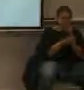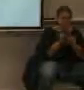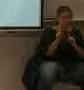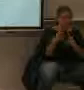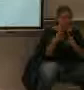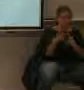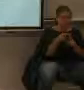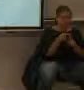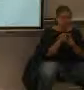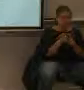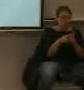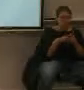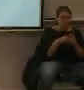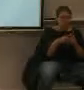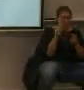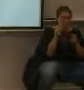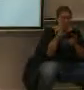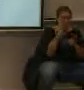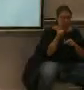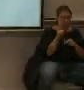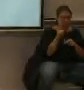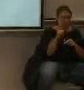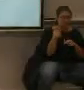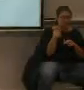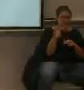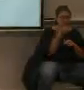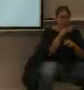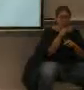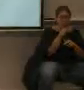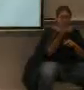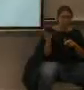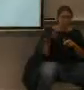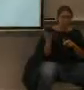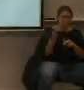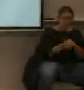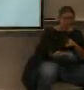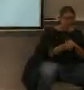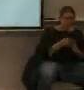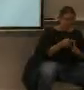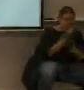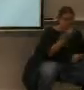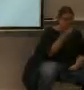out to, say, the Kansas River, looking for banks, and there's cornfields literally just falling into